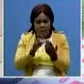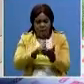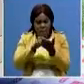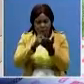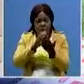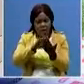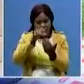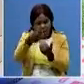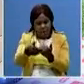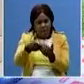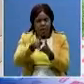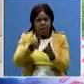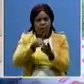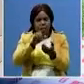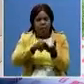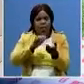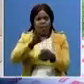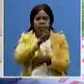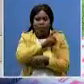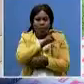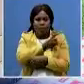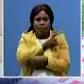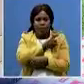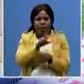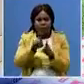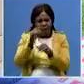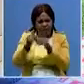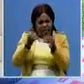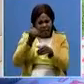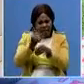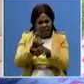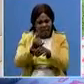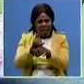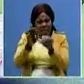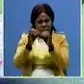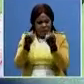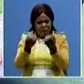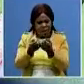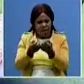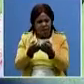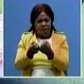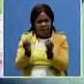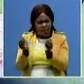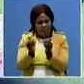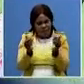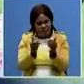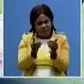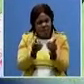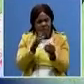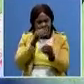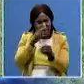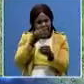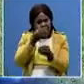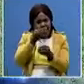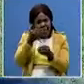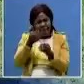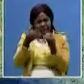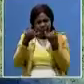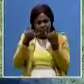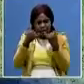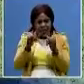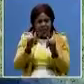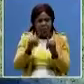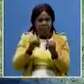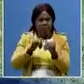printers to the police. Meanwhile, International Organization for Migration Chief of Mission Nomagugu Ngube said better information capturing leads to